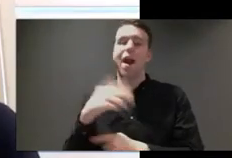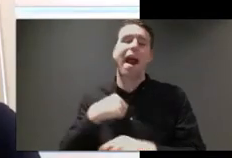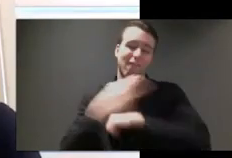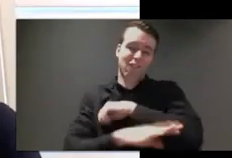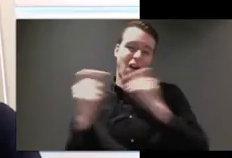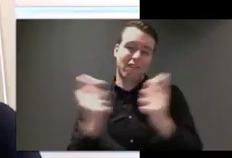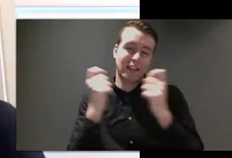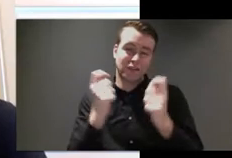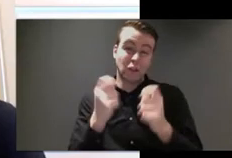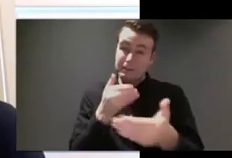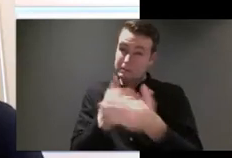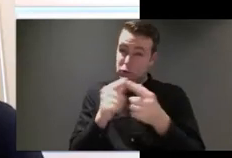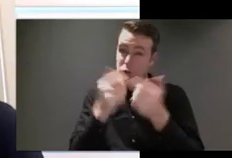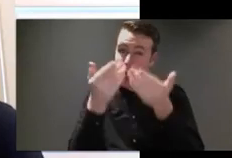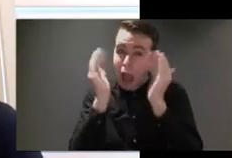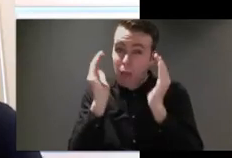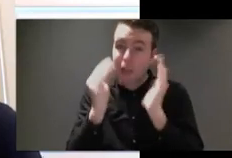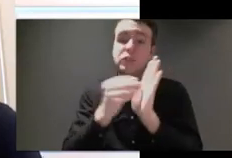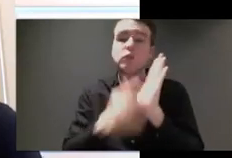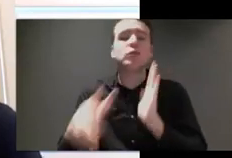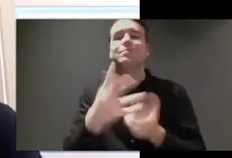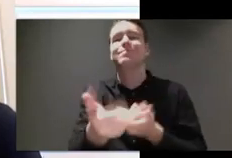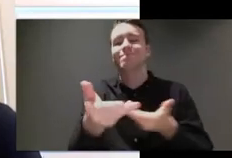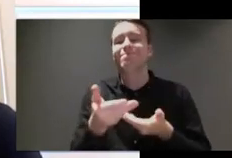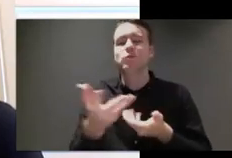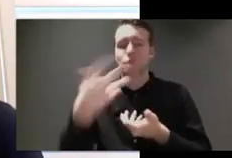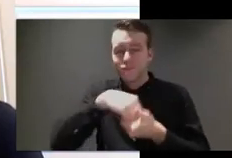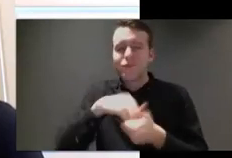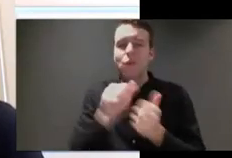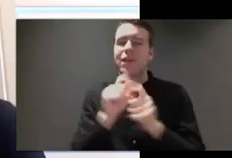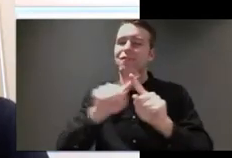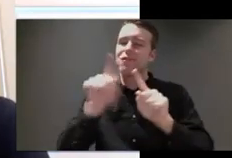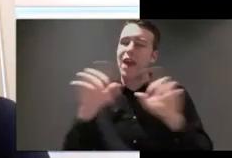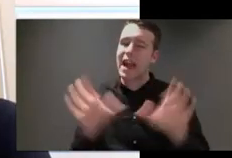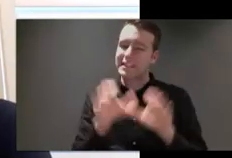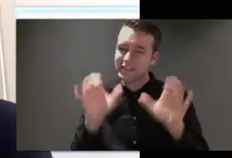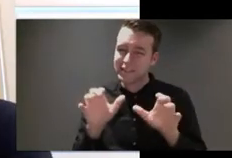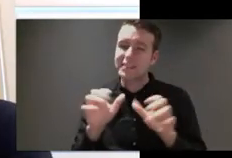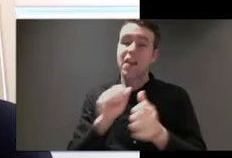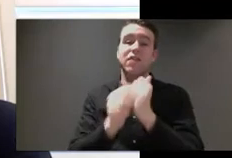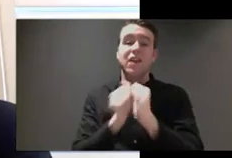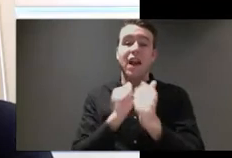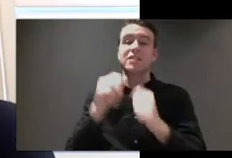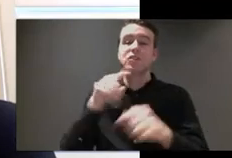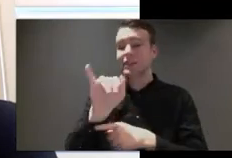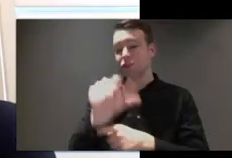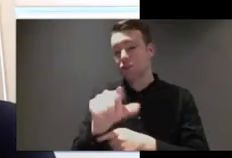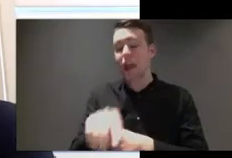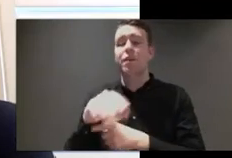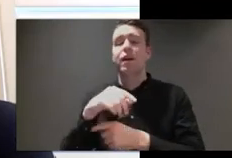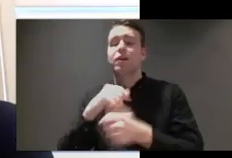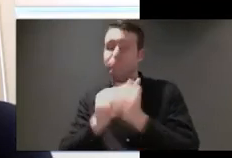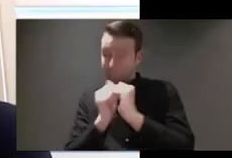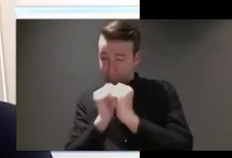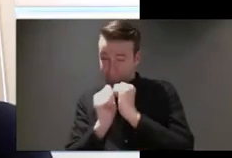leading up to Halloween, students were invited to participate in a variety of activities from home. The contests were held via Instagram, and we're happy to